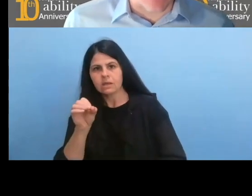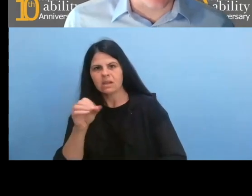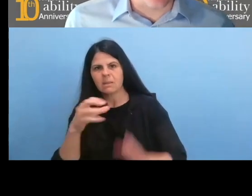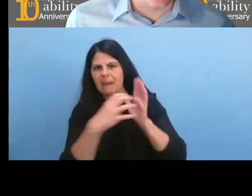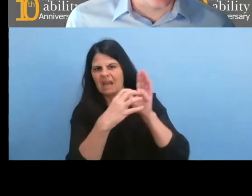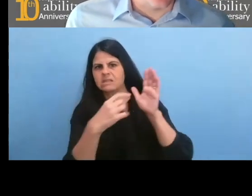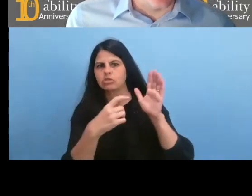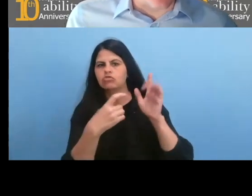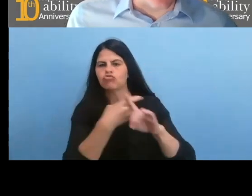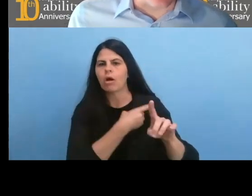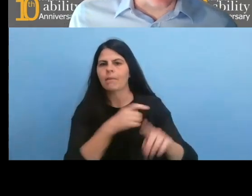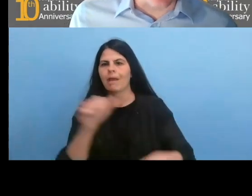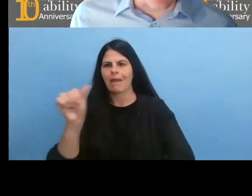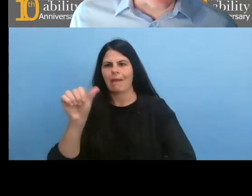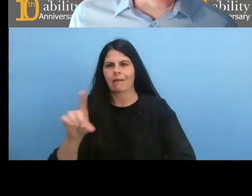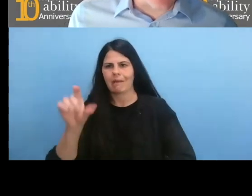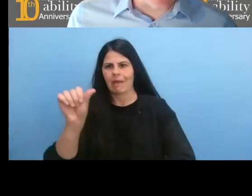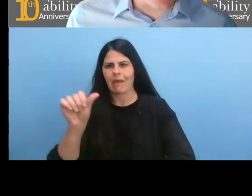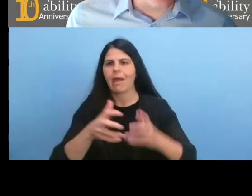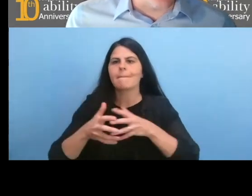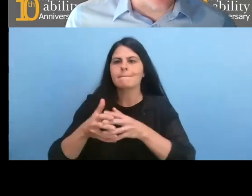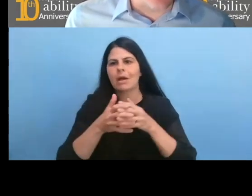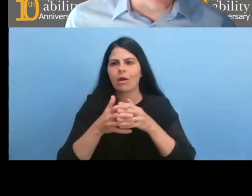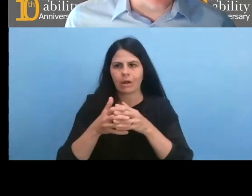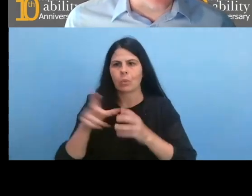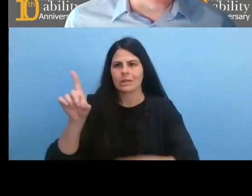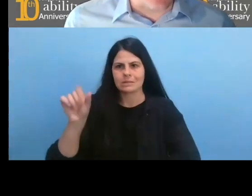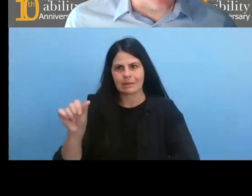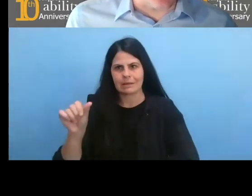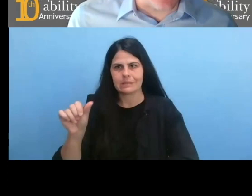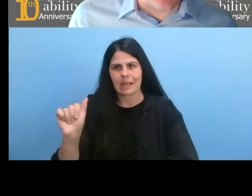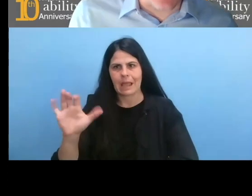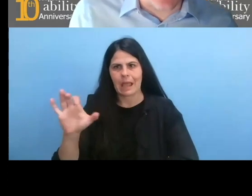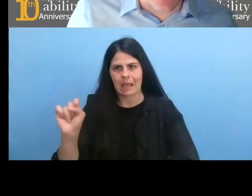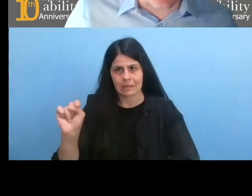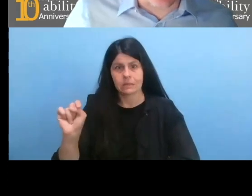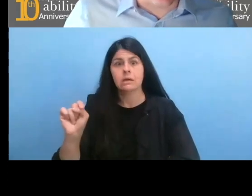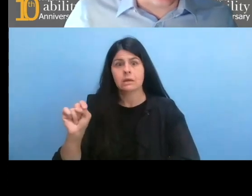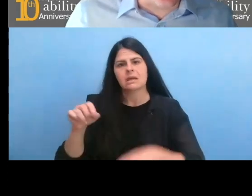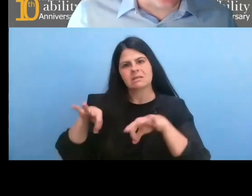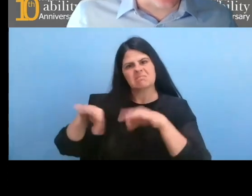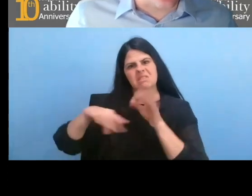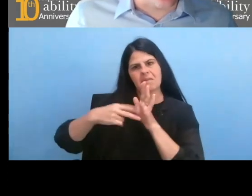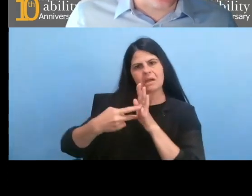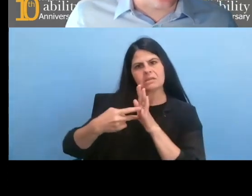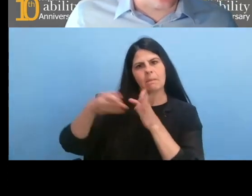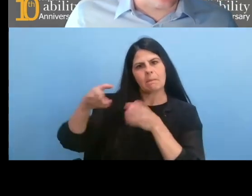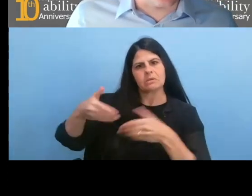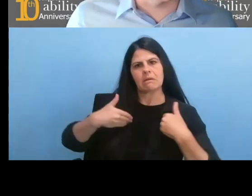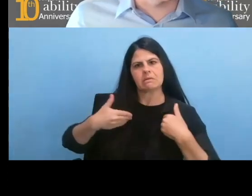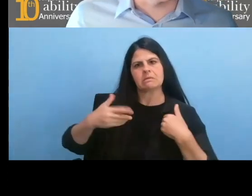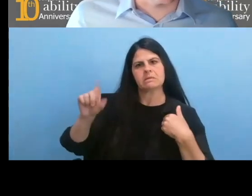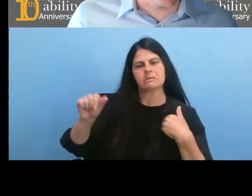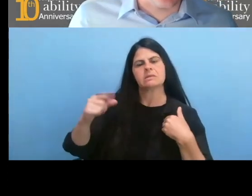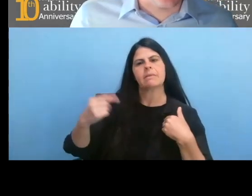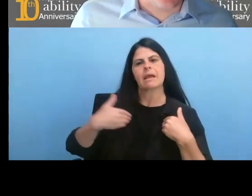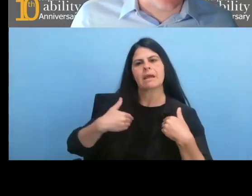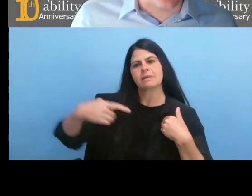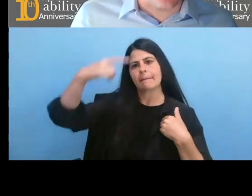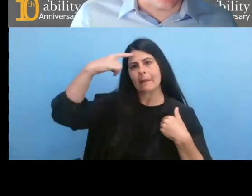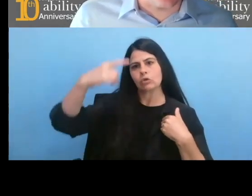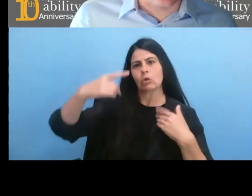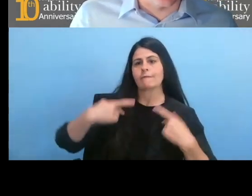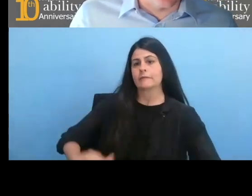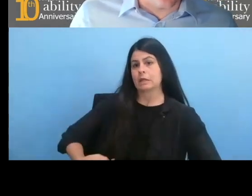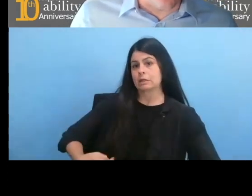Disabilities Act. And the ADA defines a person with a disability as someone who has a physical or mental impairment that